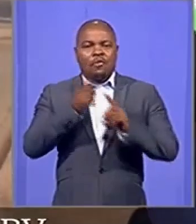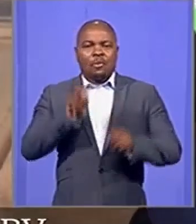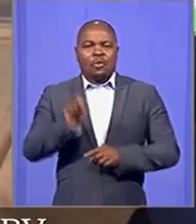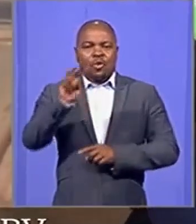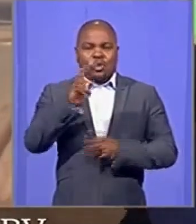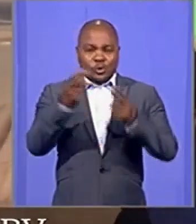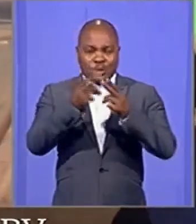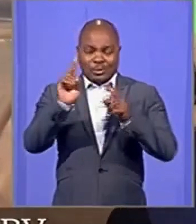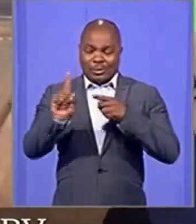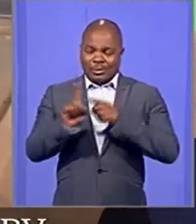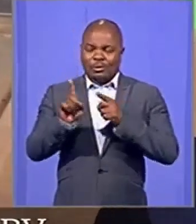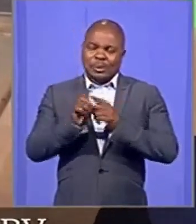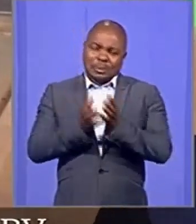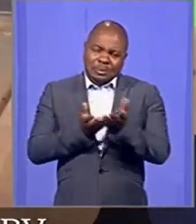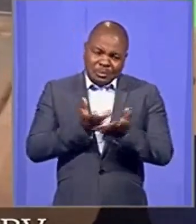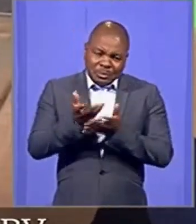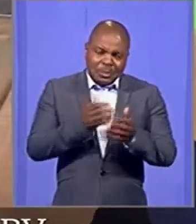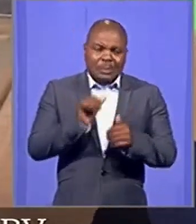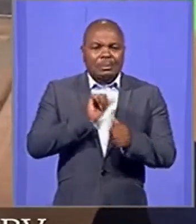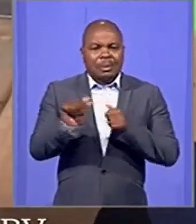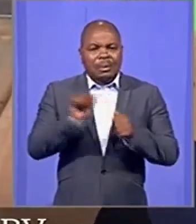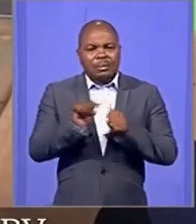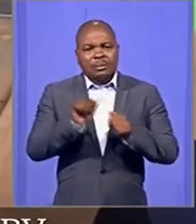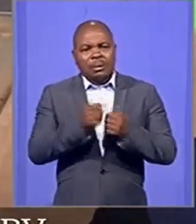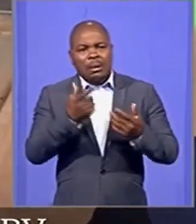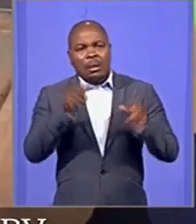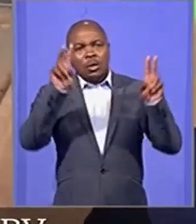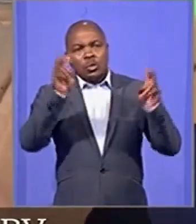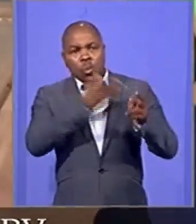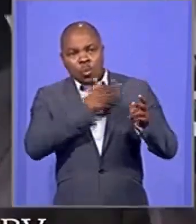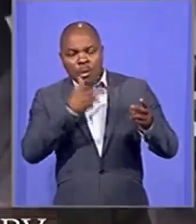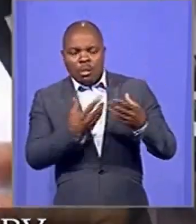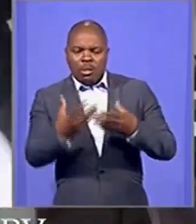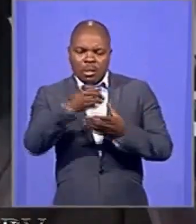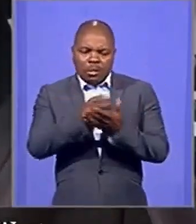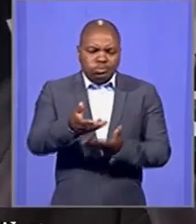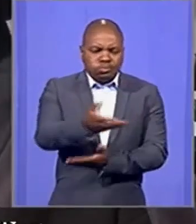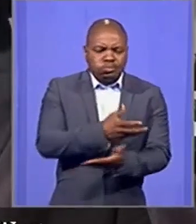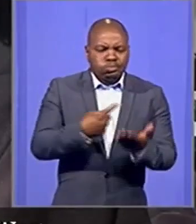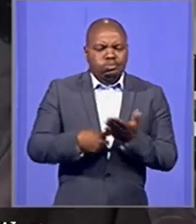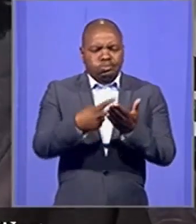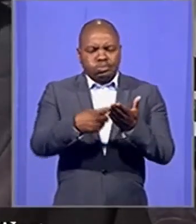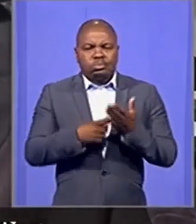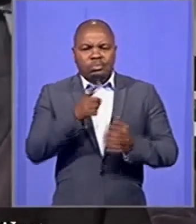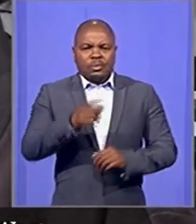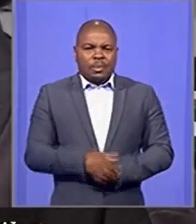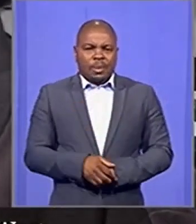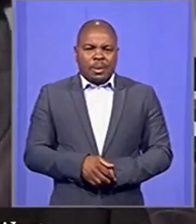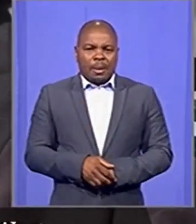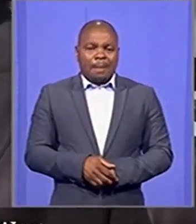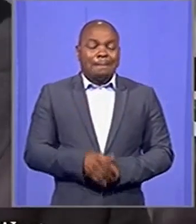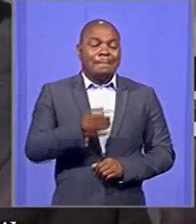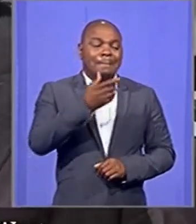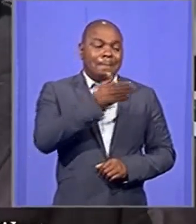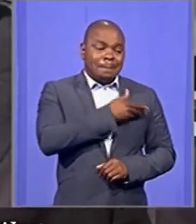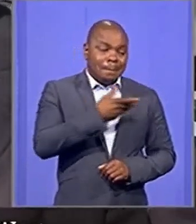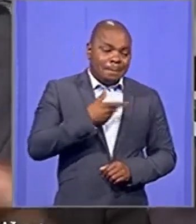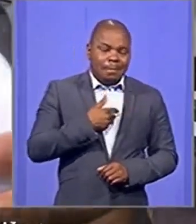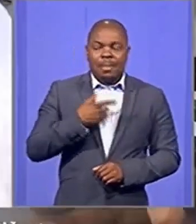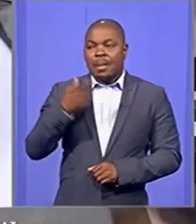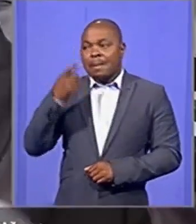ena o rotloetsa gore go buisanwe ka ga merero e emang basadi. Bomme ba sentse ba tlhompe borre